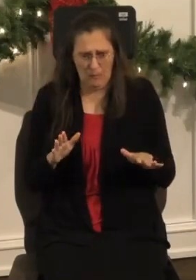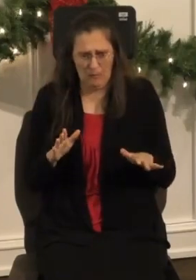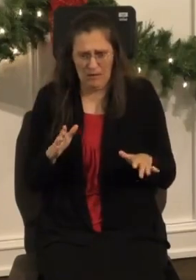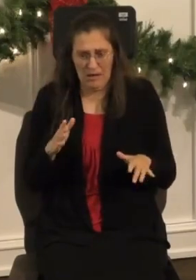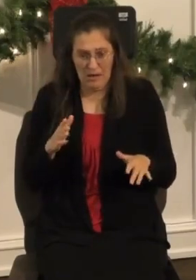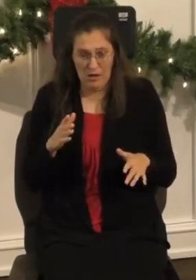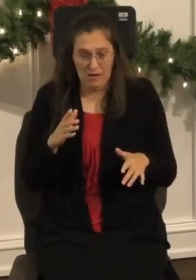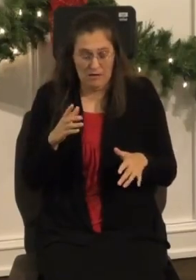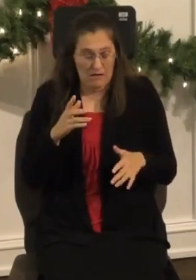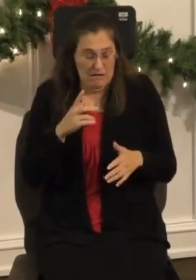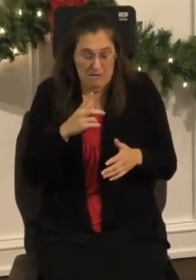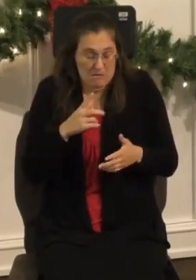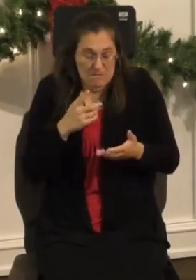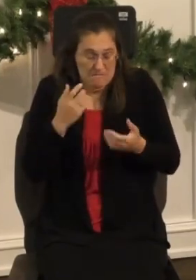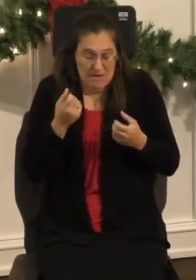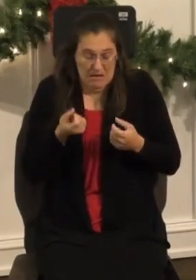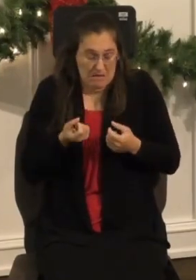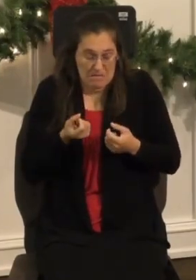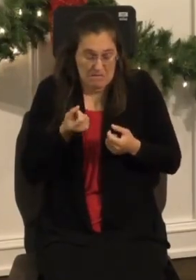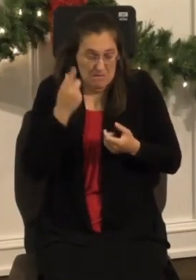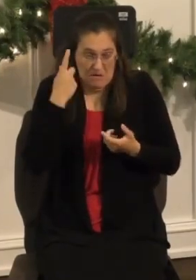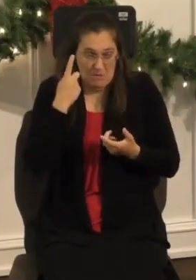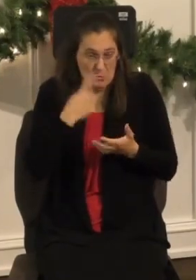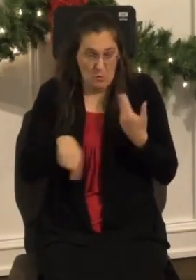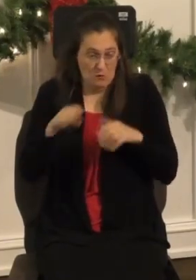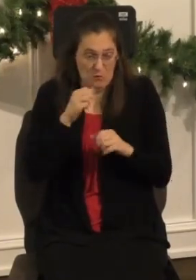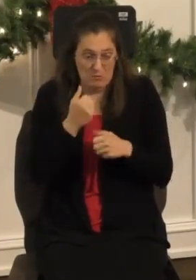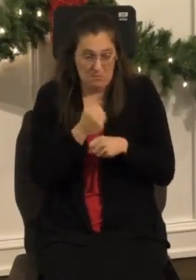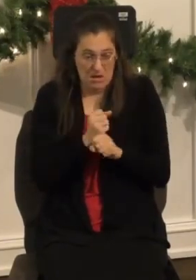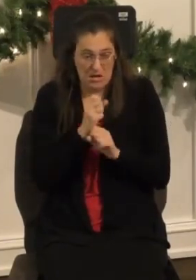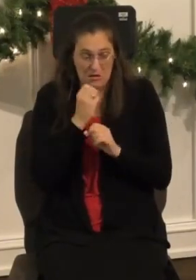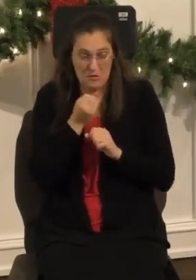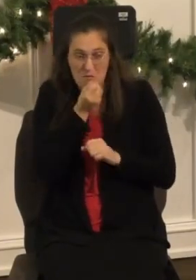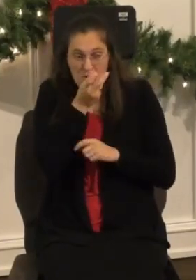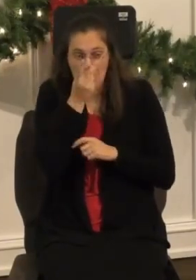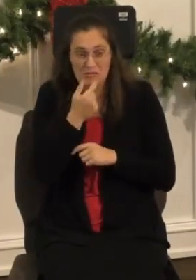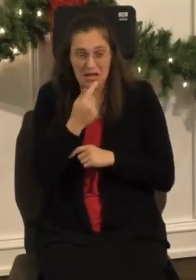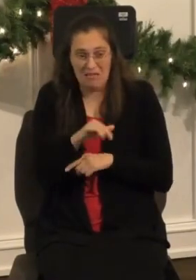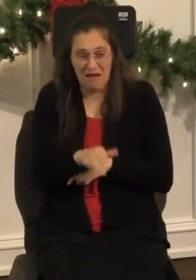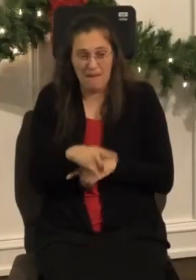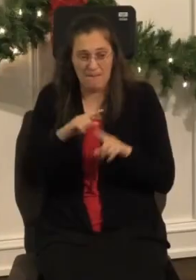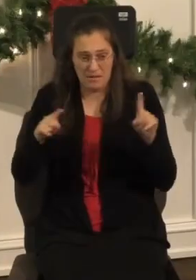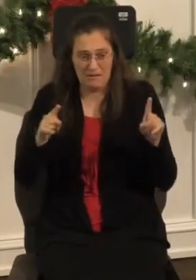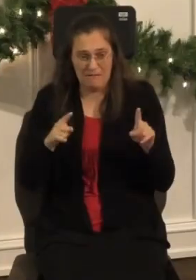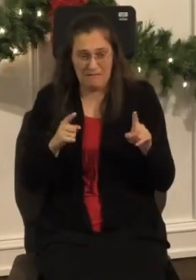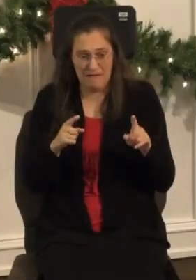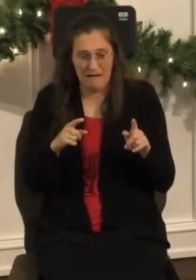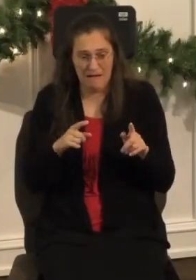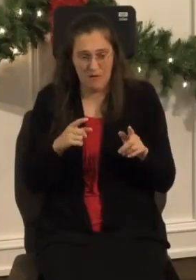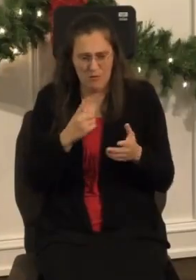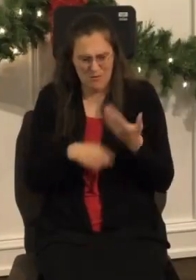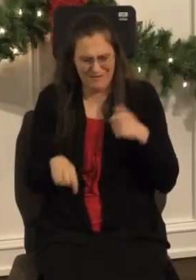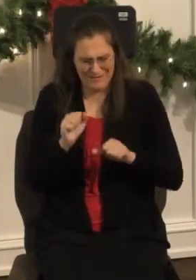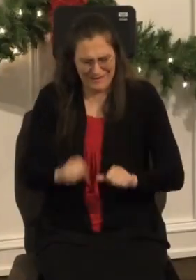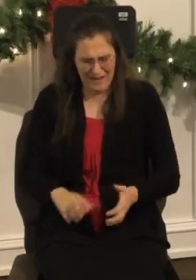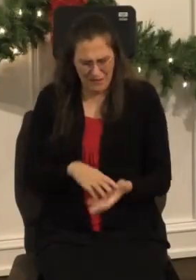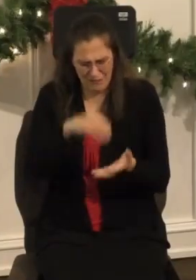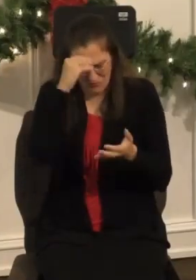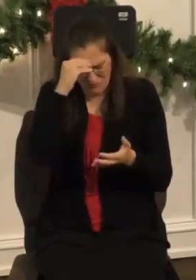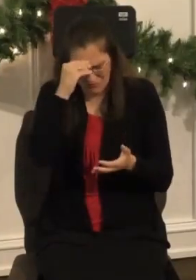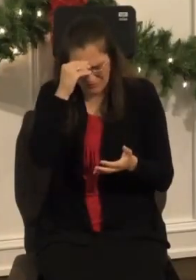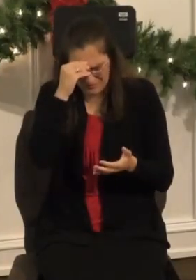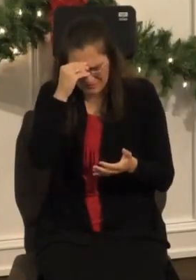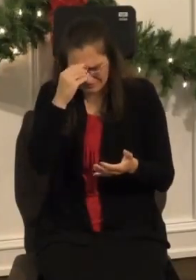in the world. Oh, is there anything that I can learn? I can say, though, that there are some times when I feel a lot of pressure. That